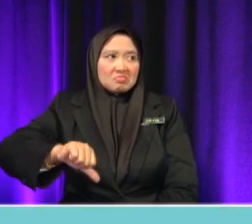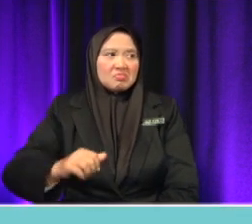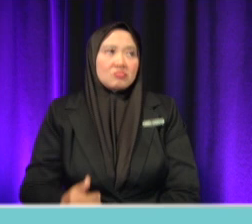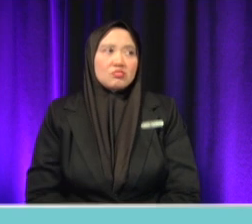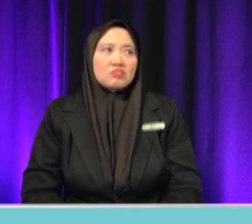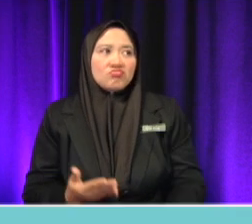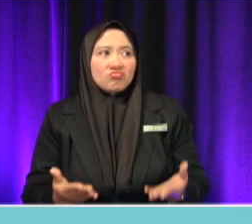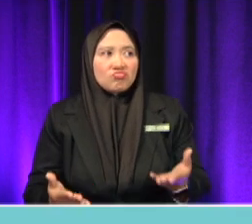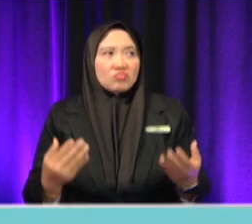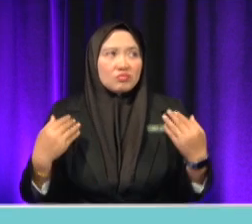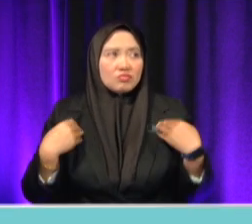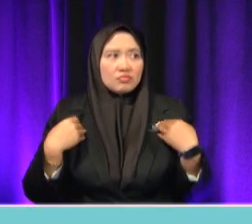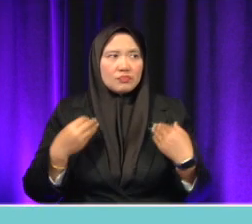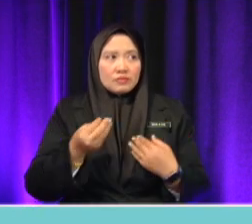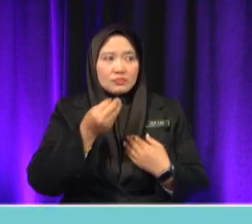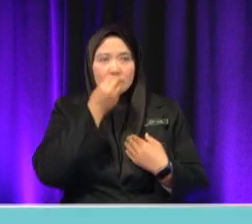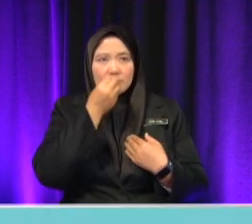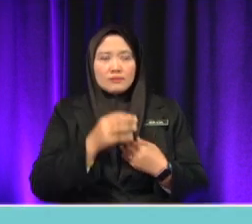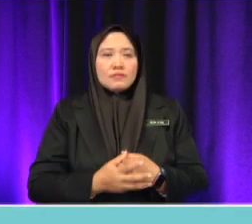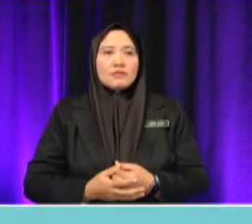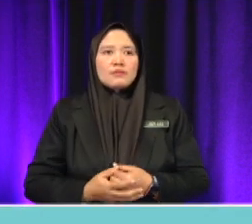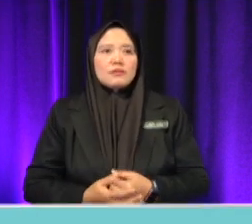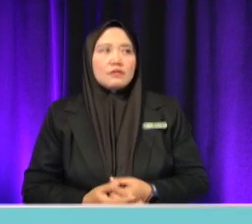on her blog that she was fortunate to get a meal of